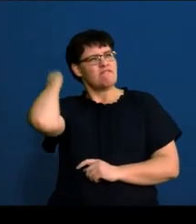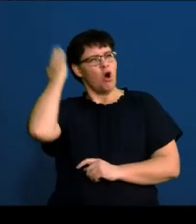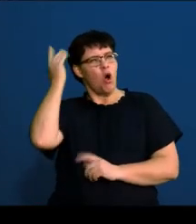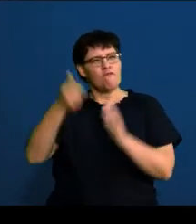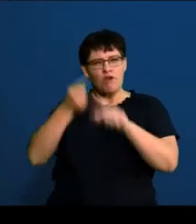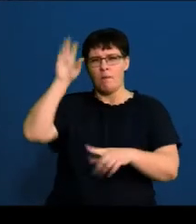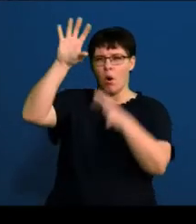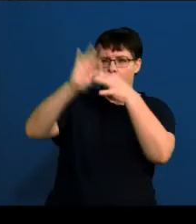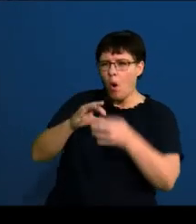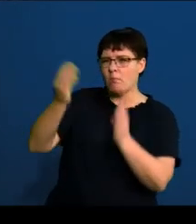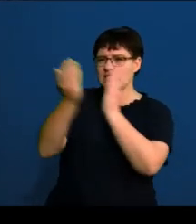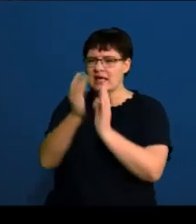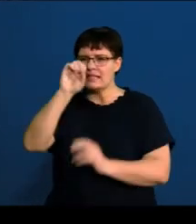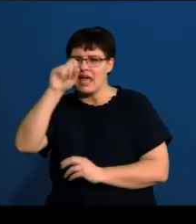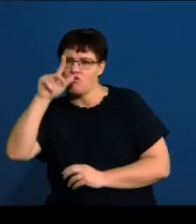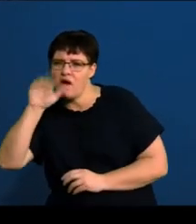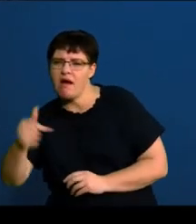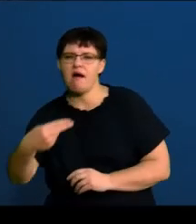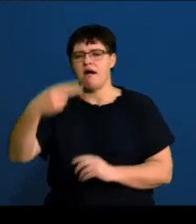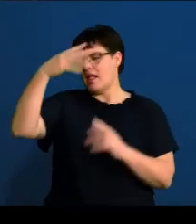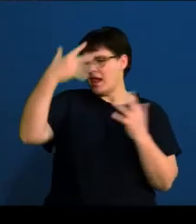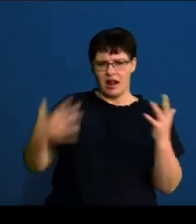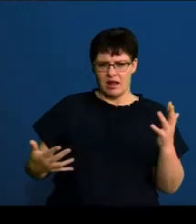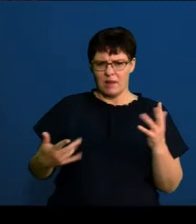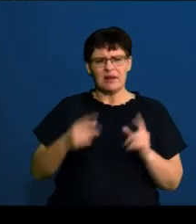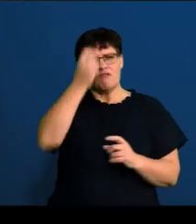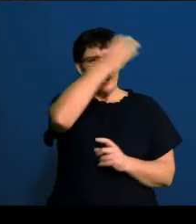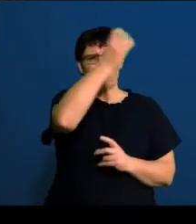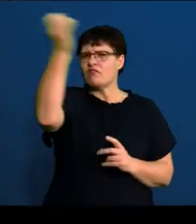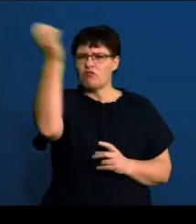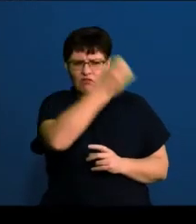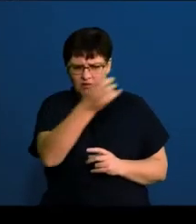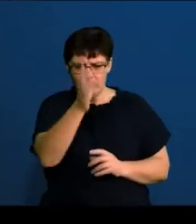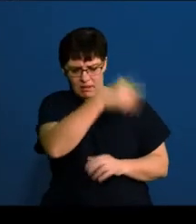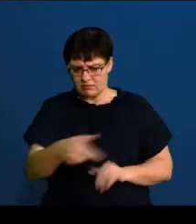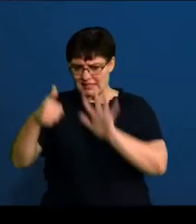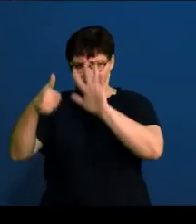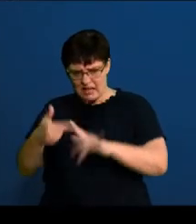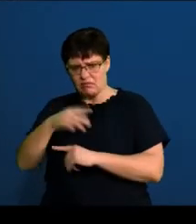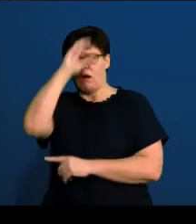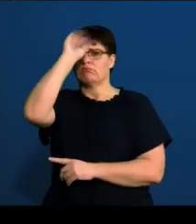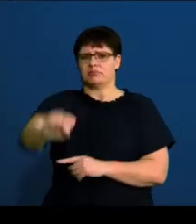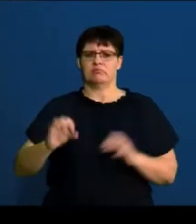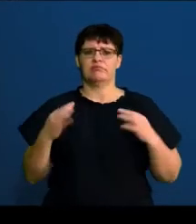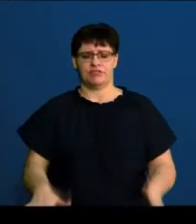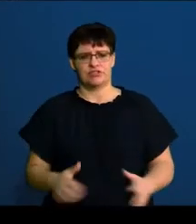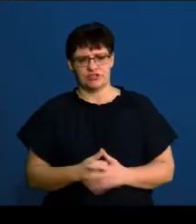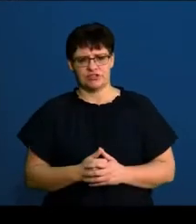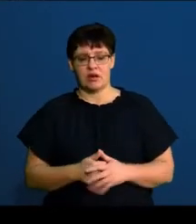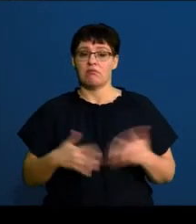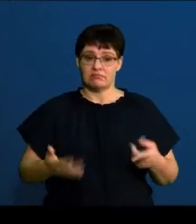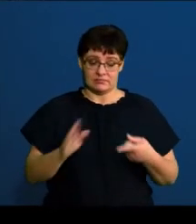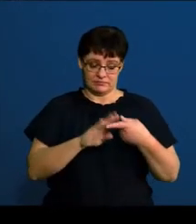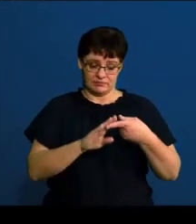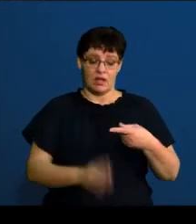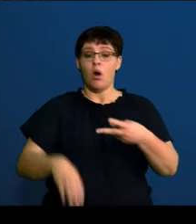it's a contrast of where she was always forgetful and suddenly she remembers. Then you could also have a no response. Remember, you